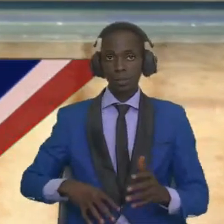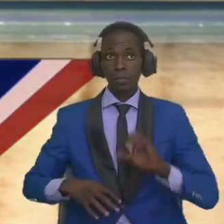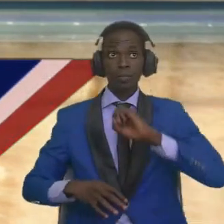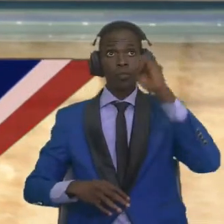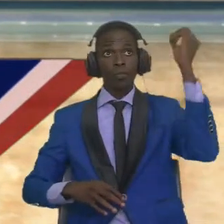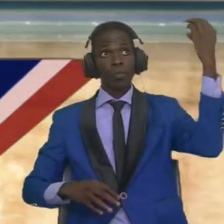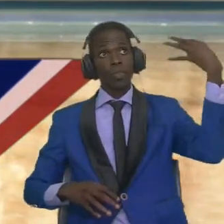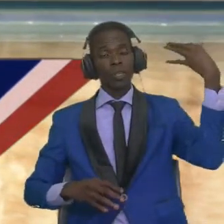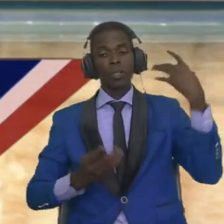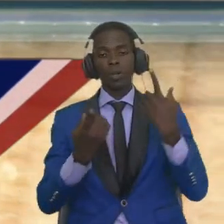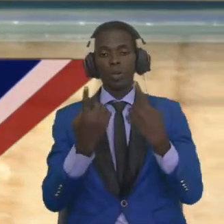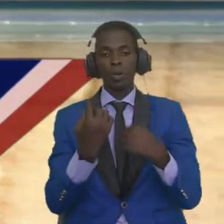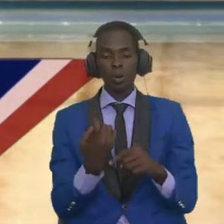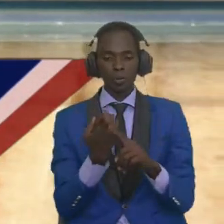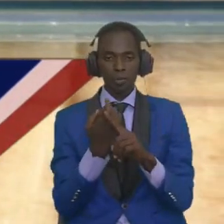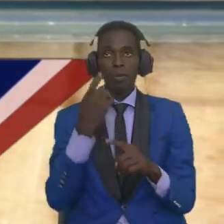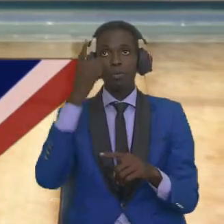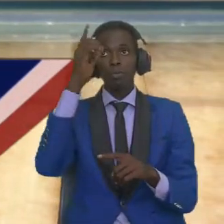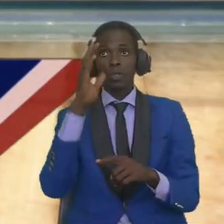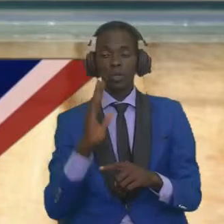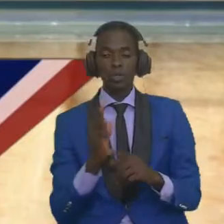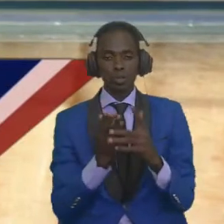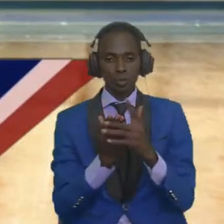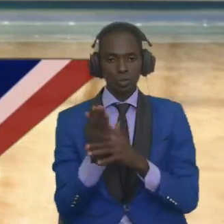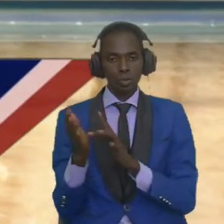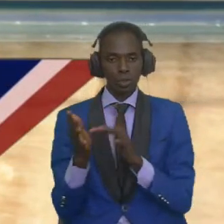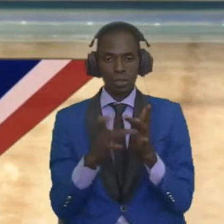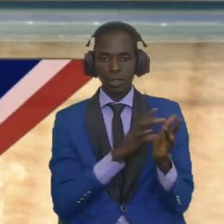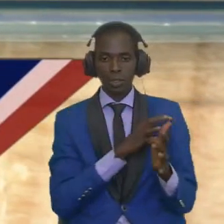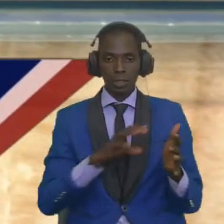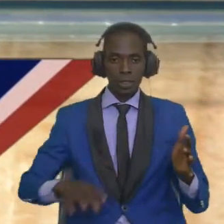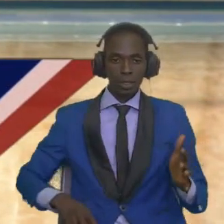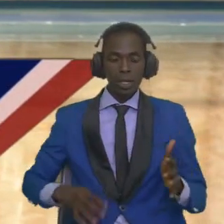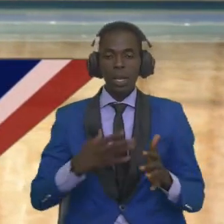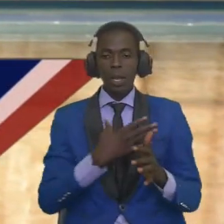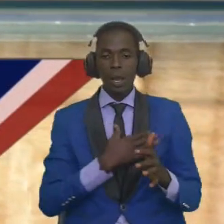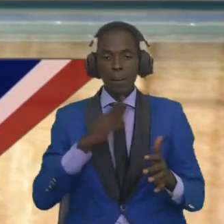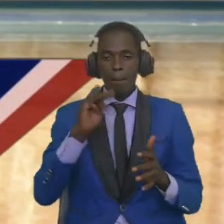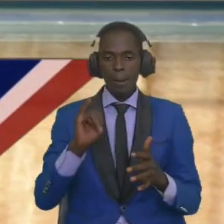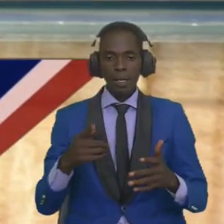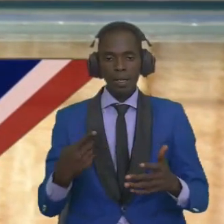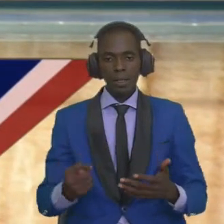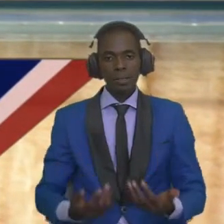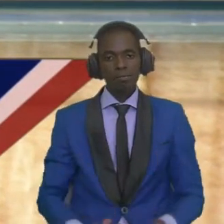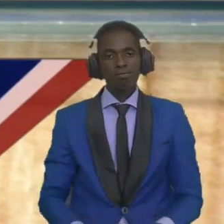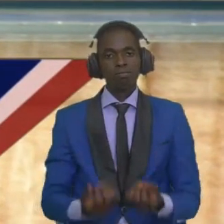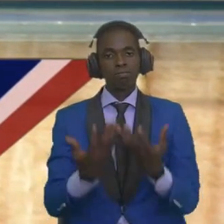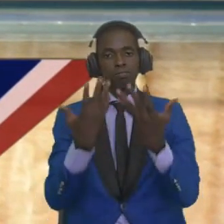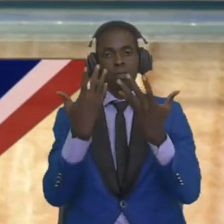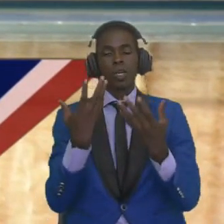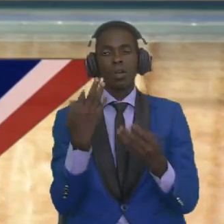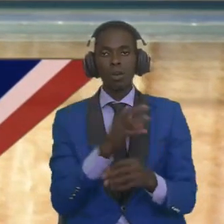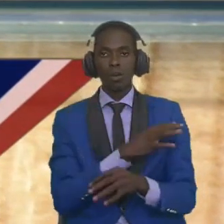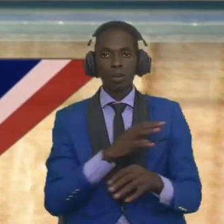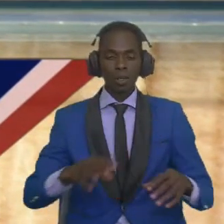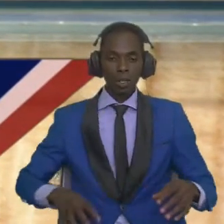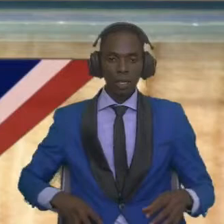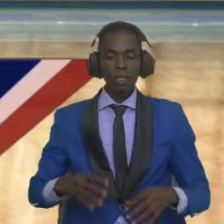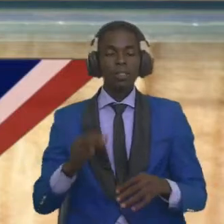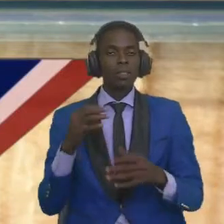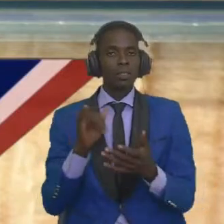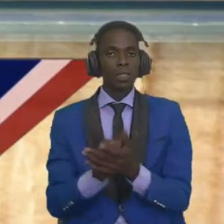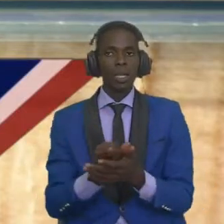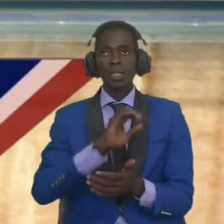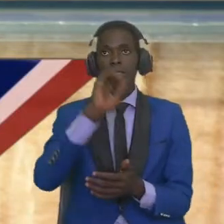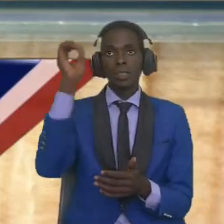comes through Christ. And by the sacrifice of Christ, by the atonement of Christ, that grace is made